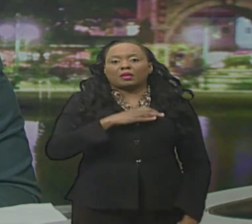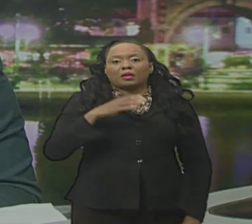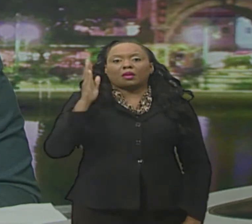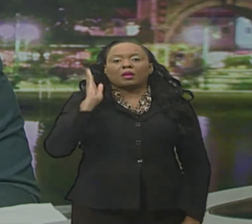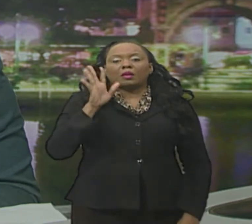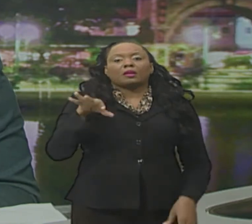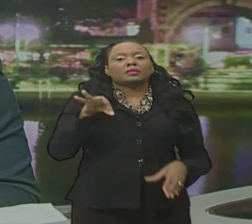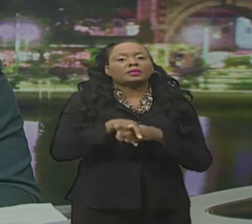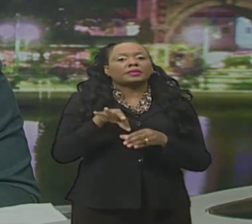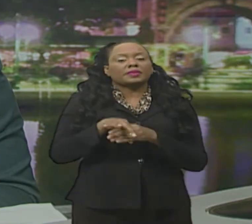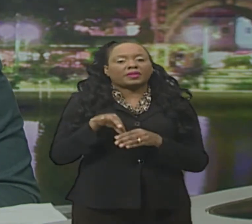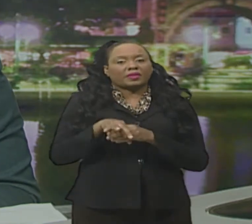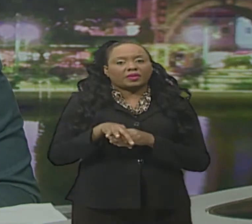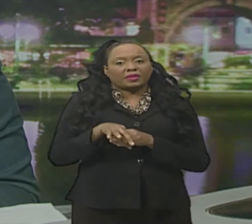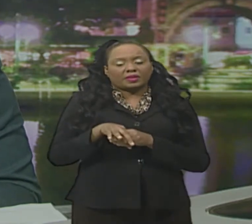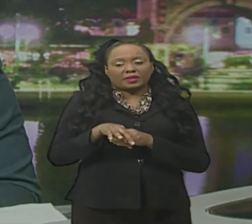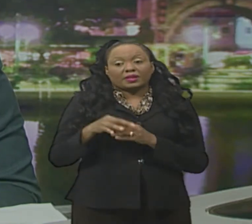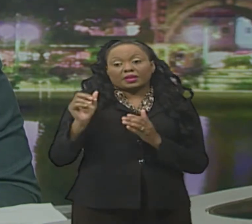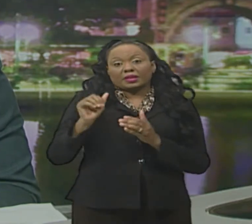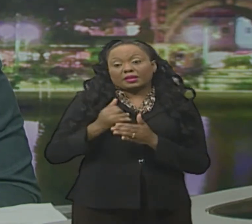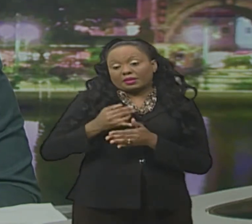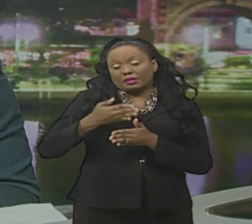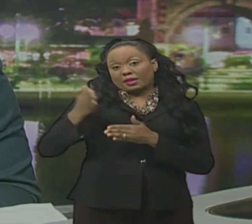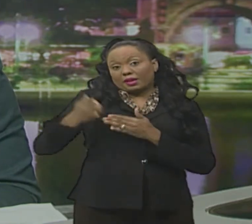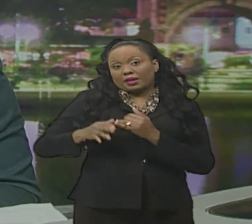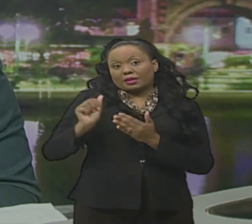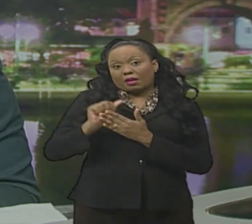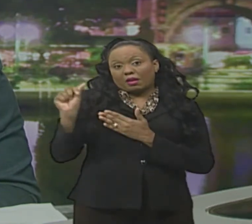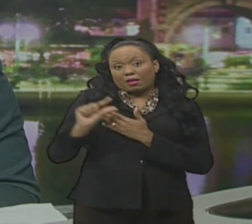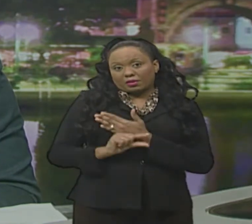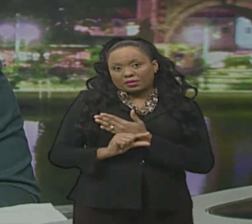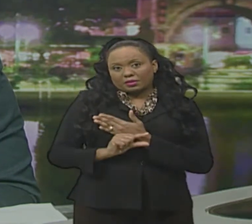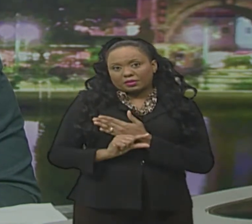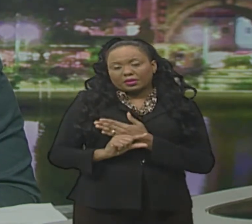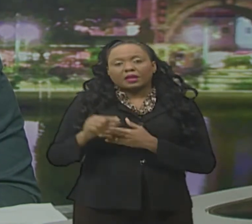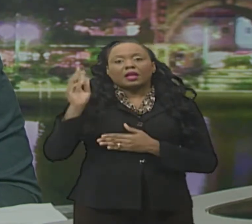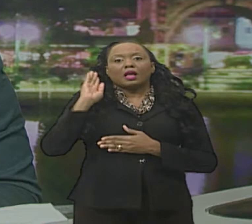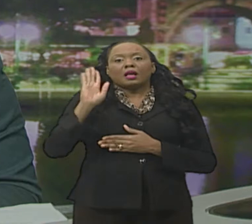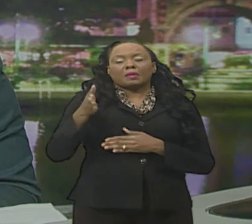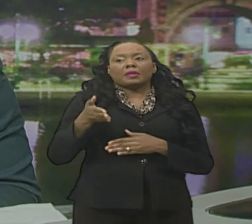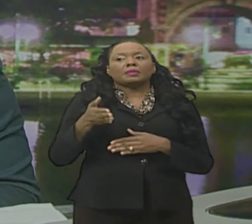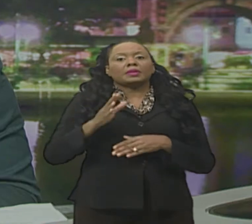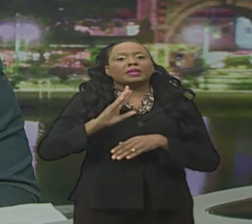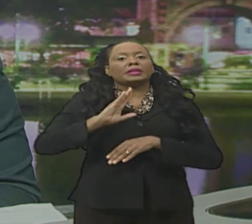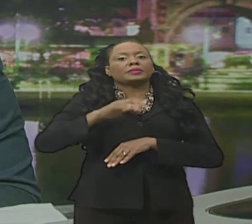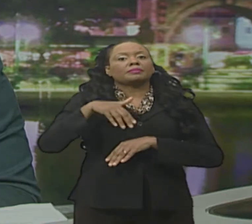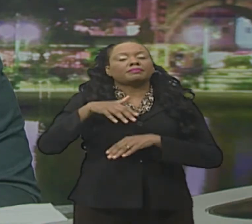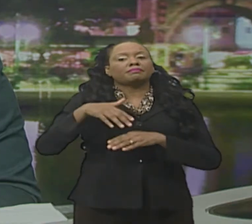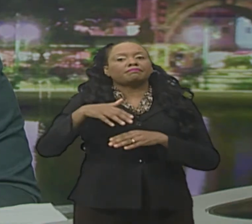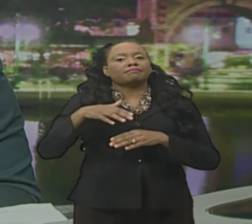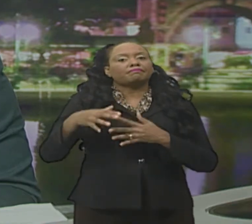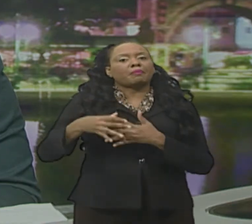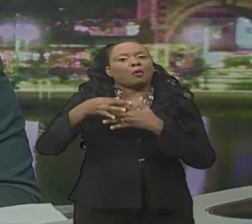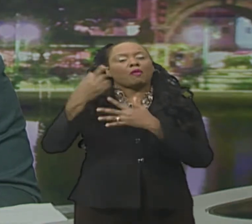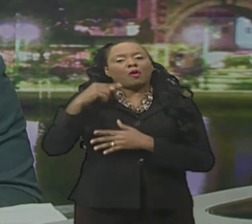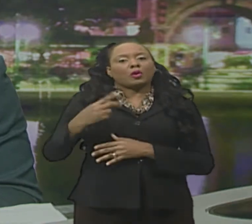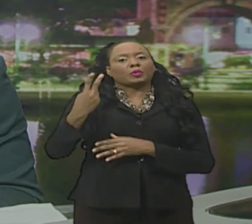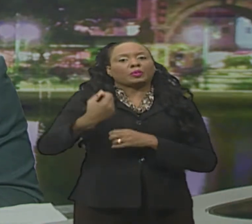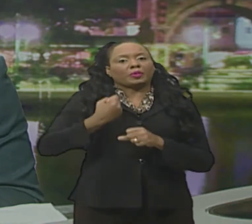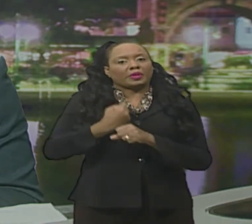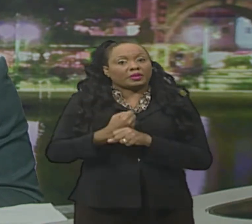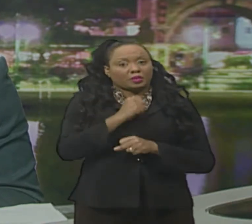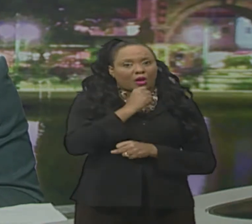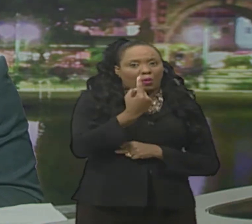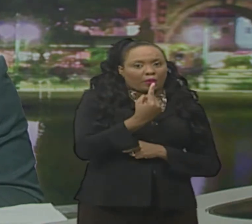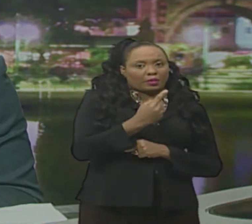will be elected during this year's event to serve for 2 years instead of 1. However, Mrs. Moore says elections for the position of